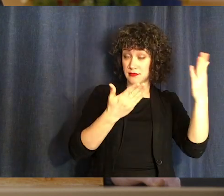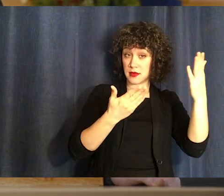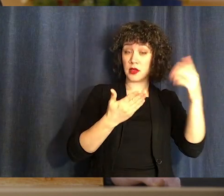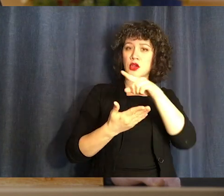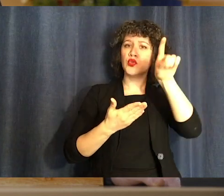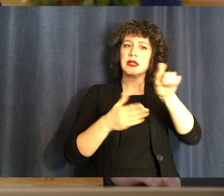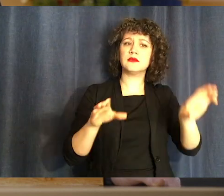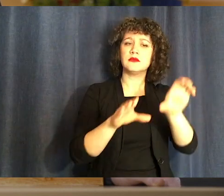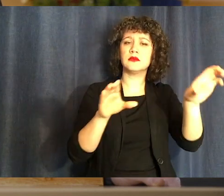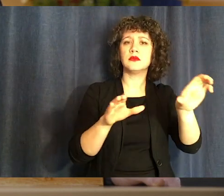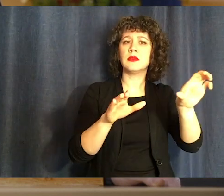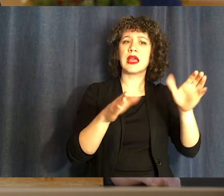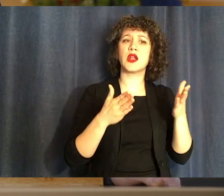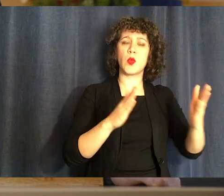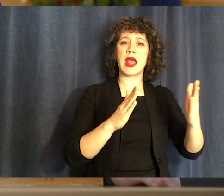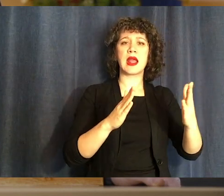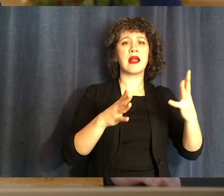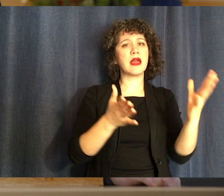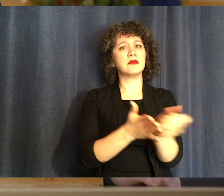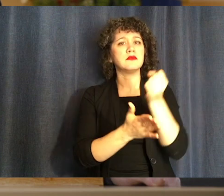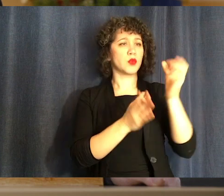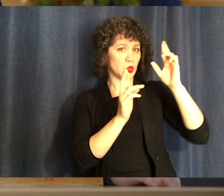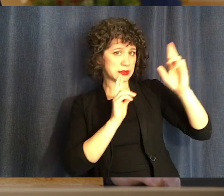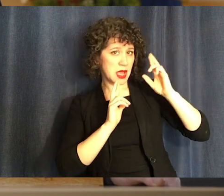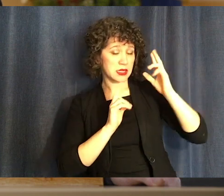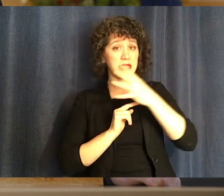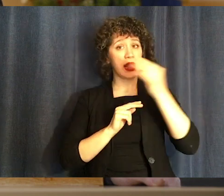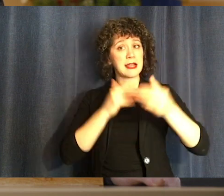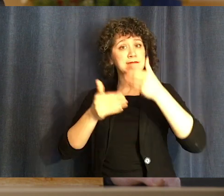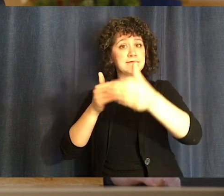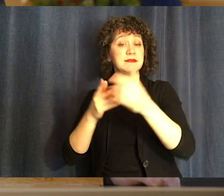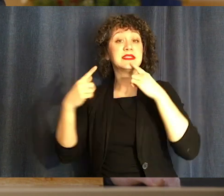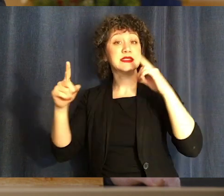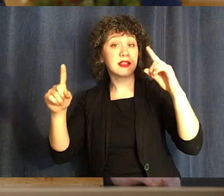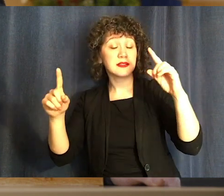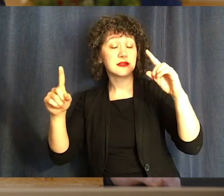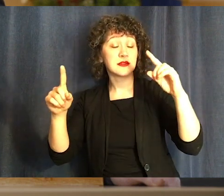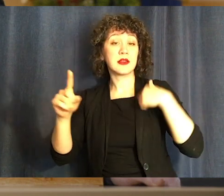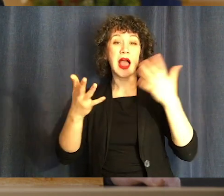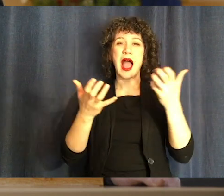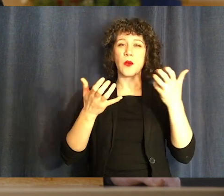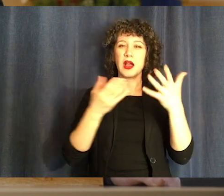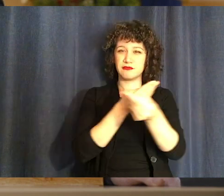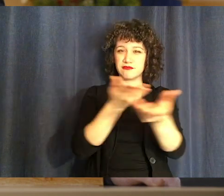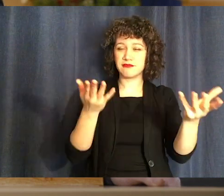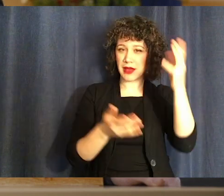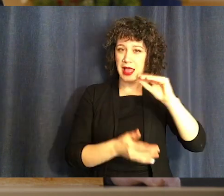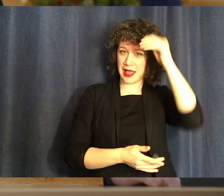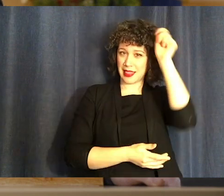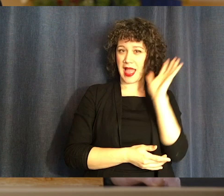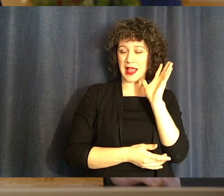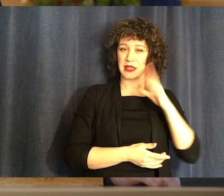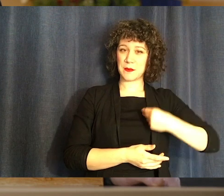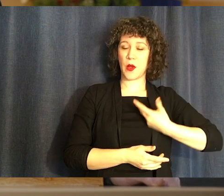that ensures respect and leads to success. I would like to share this Alaskan poem titled Guaranteed from the